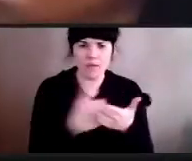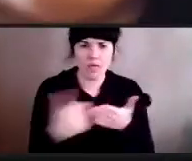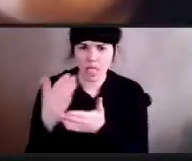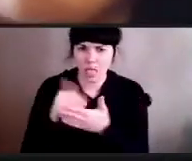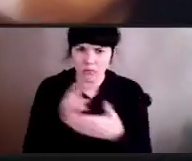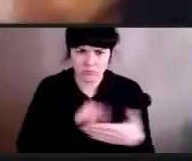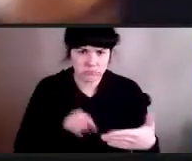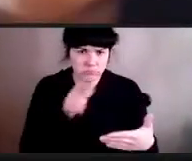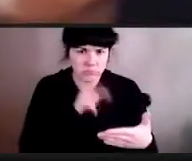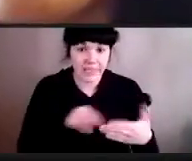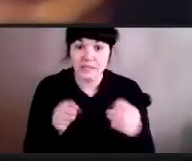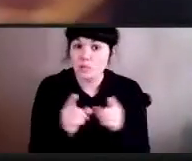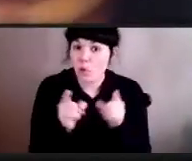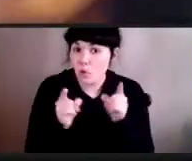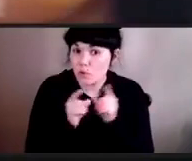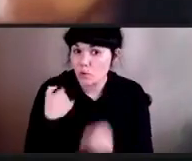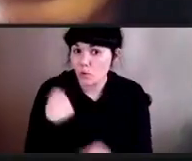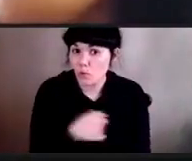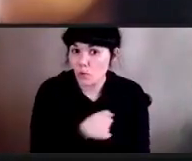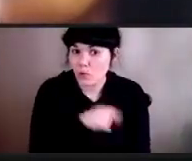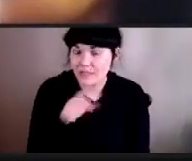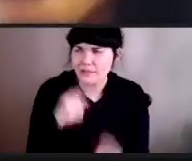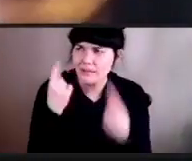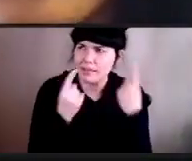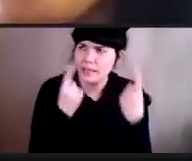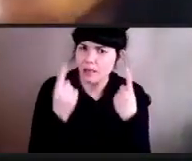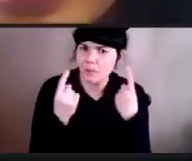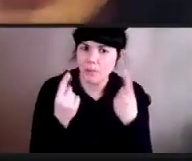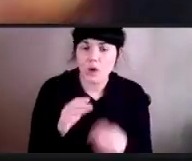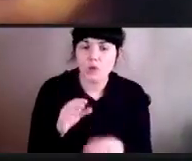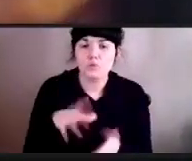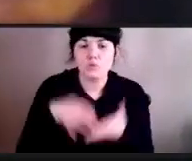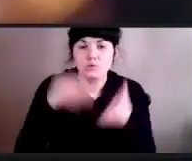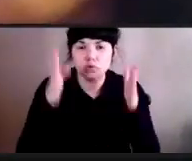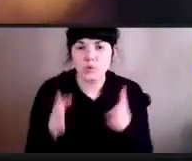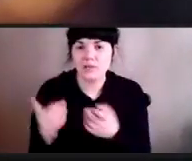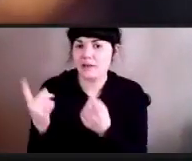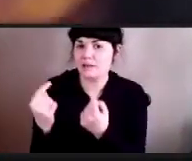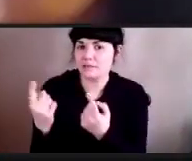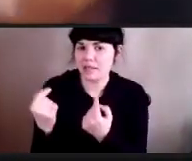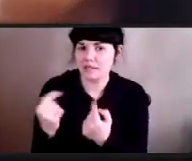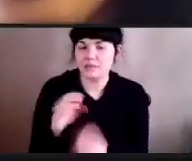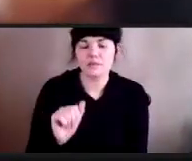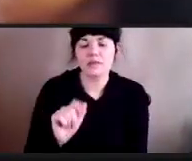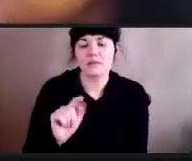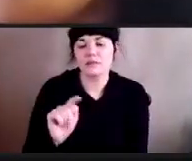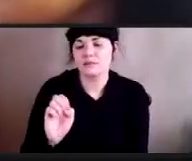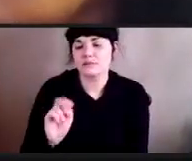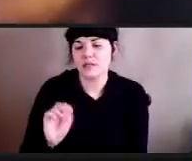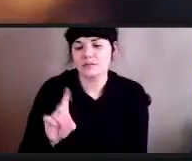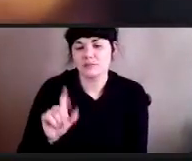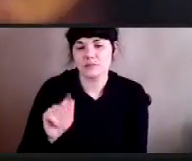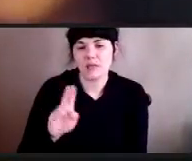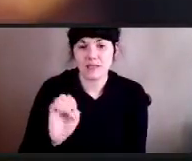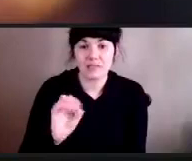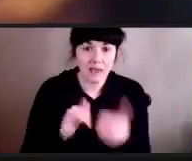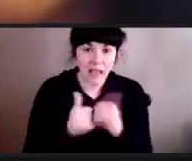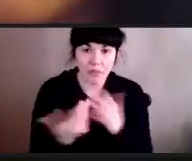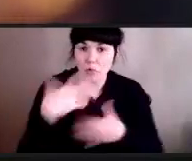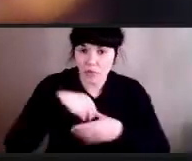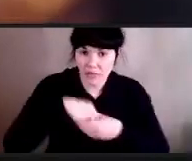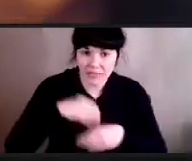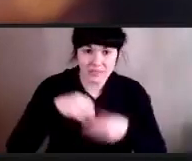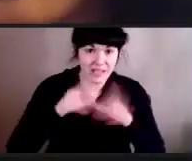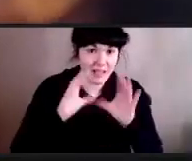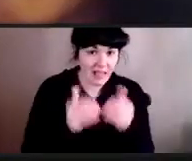attendance and how students are interacting and engaging in class and what you know, what they're not doing. And so we, across the